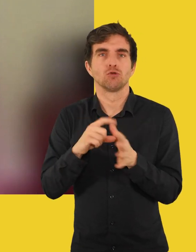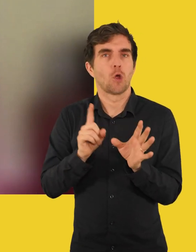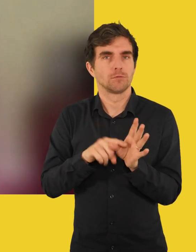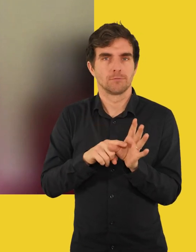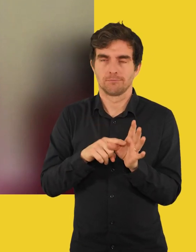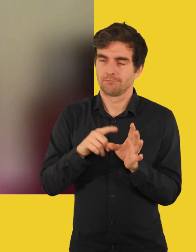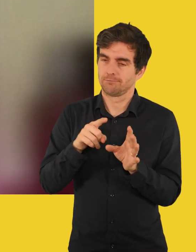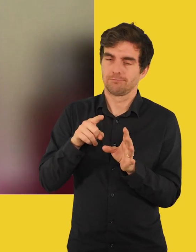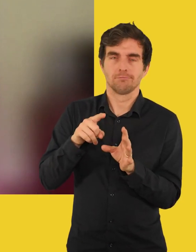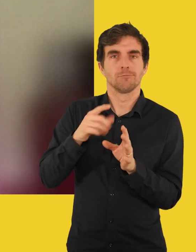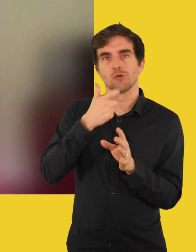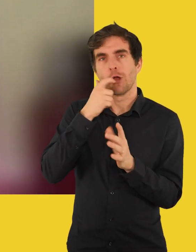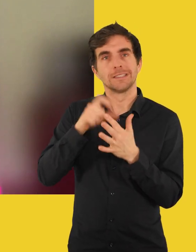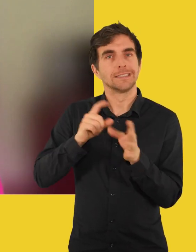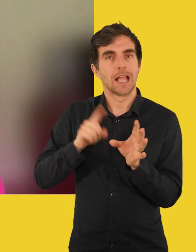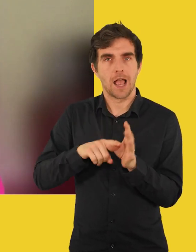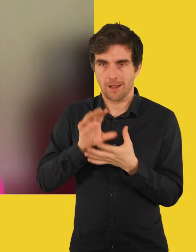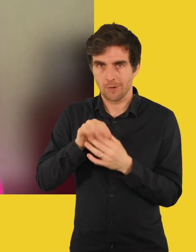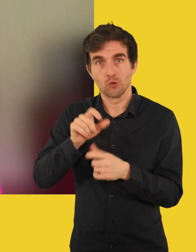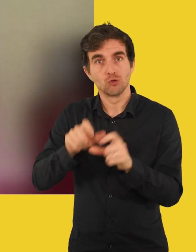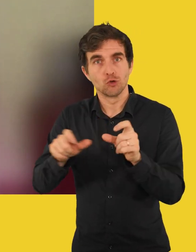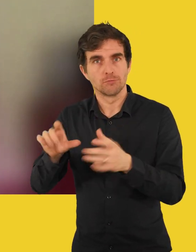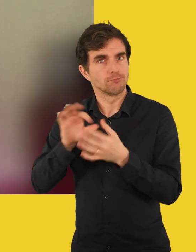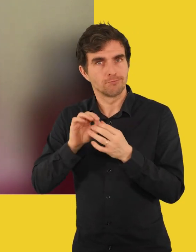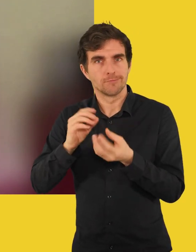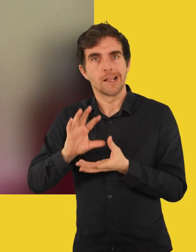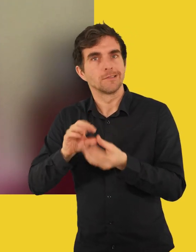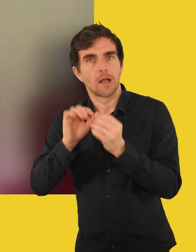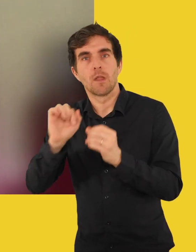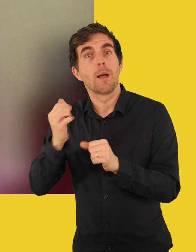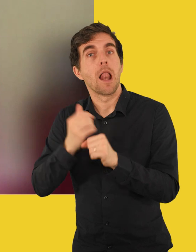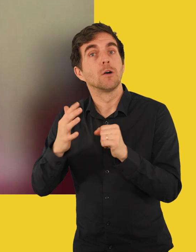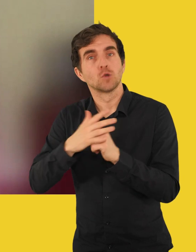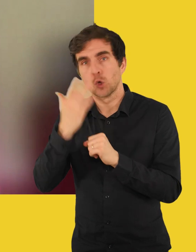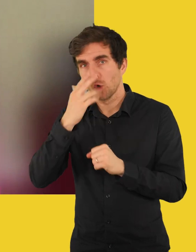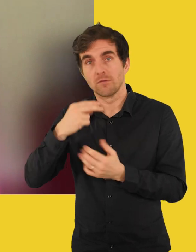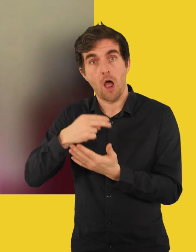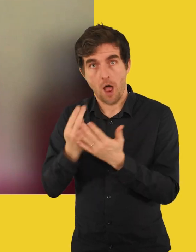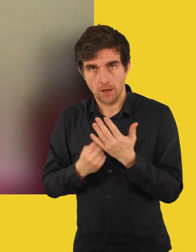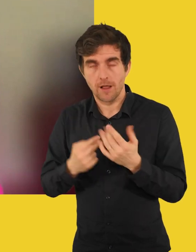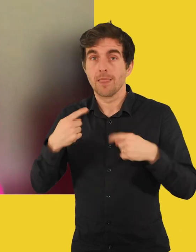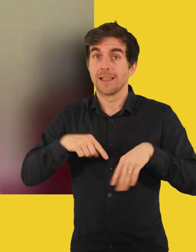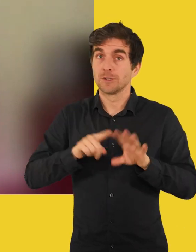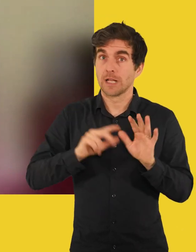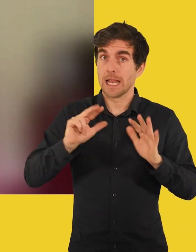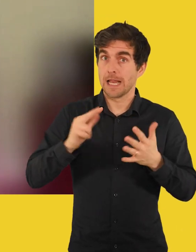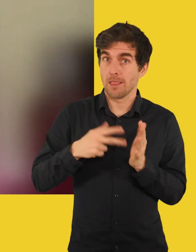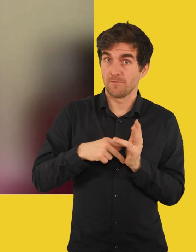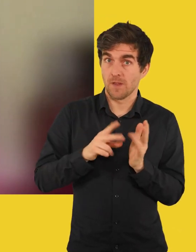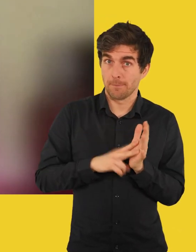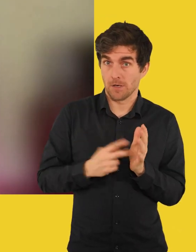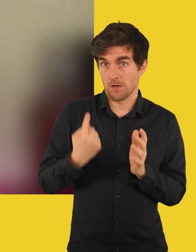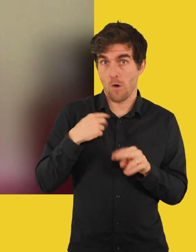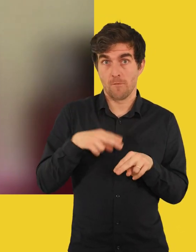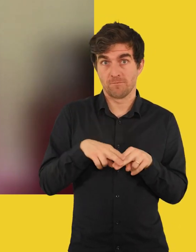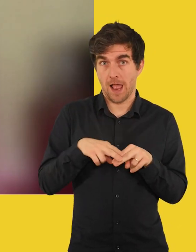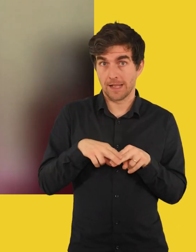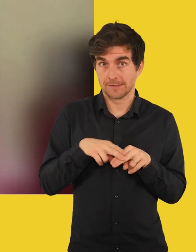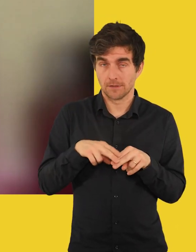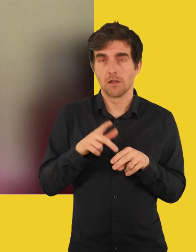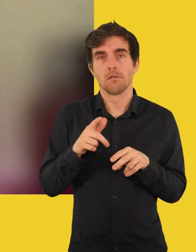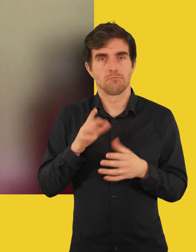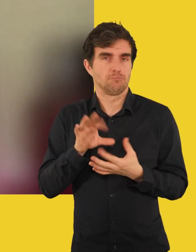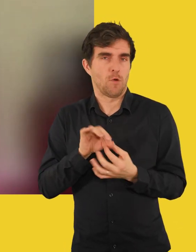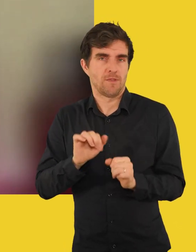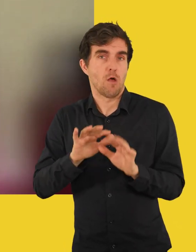Global Doughnut Day celebration with the students of design innovation from Glasgow School of Arts. And this year, on 8th of November,